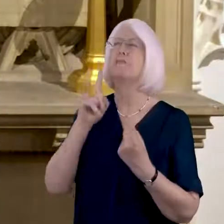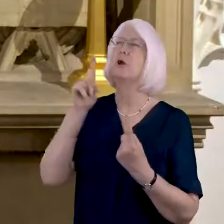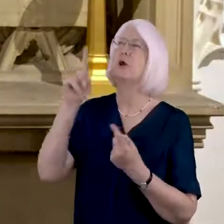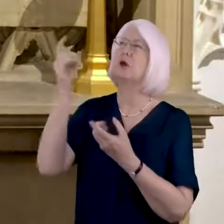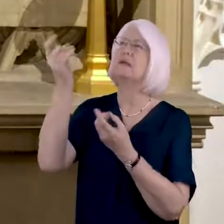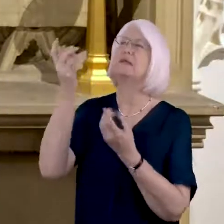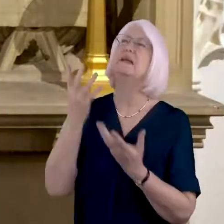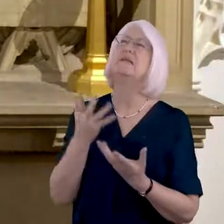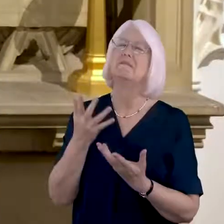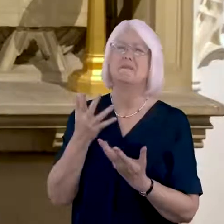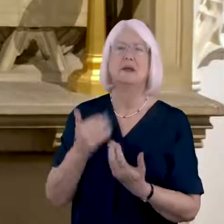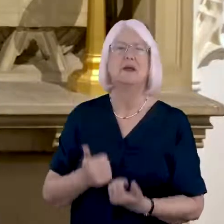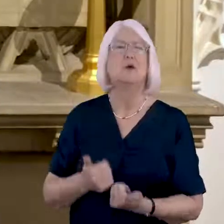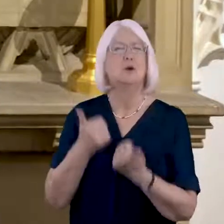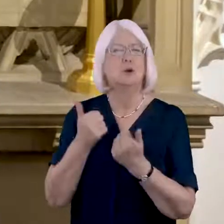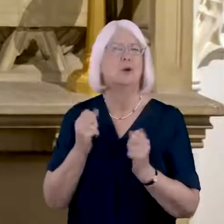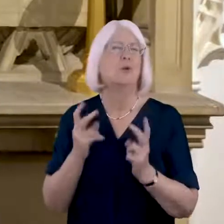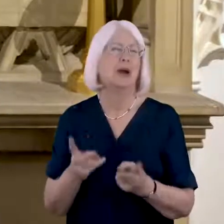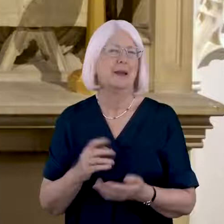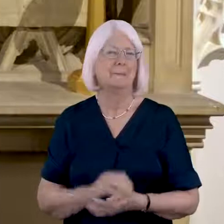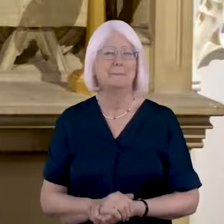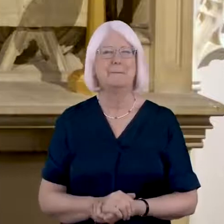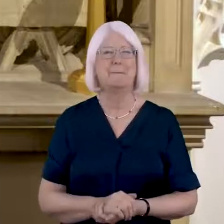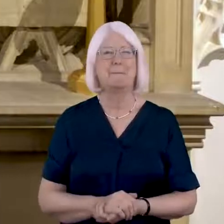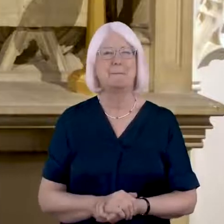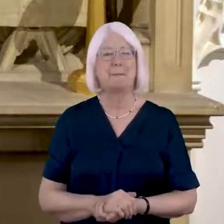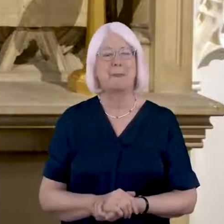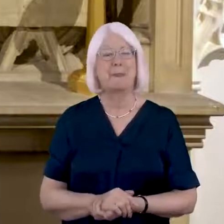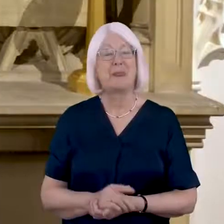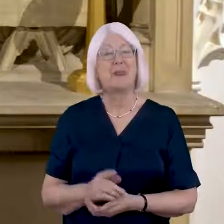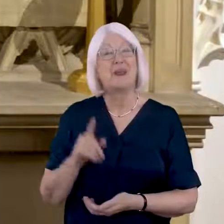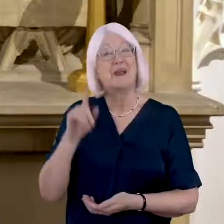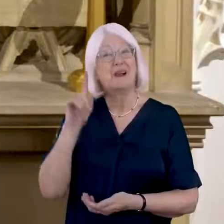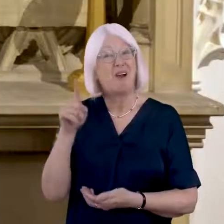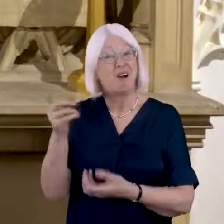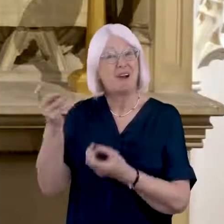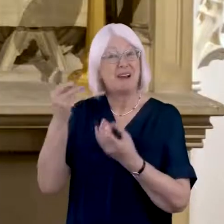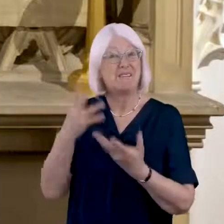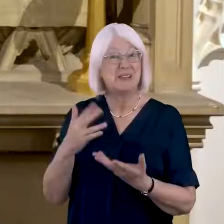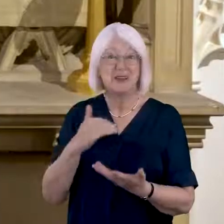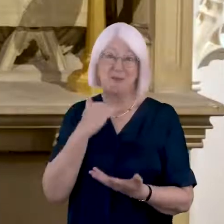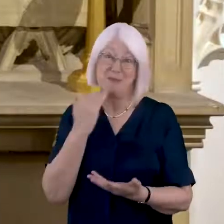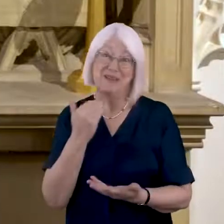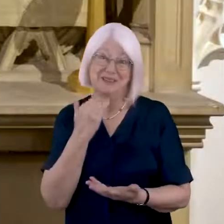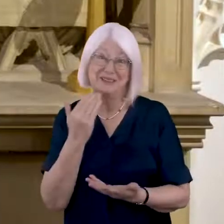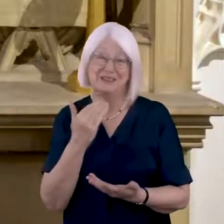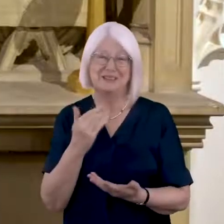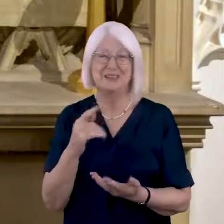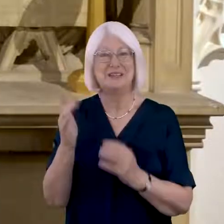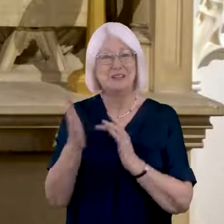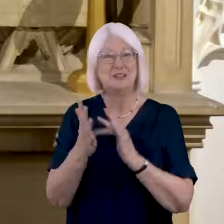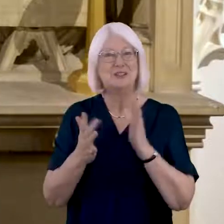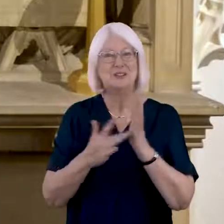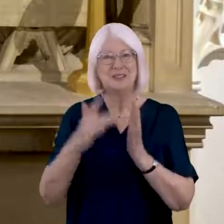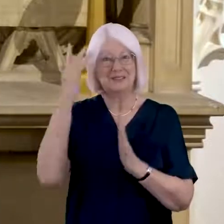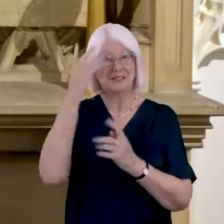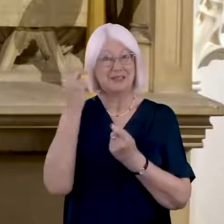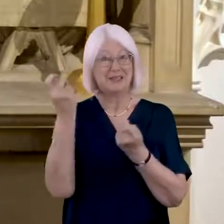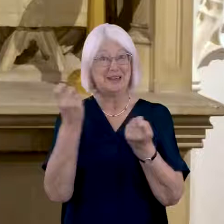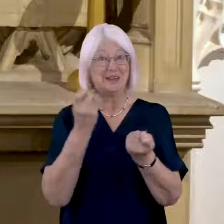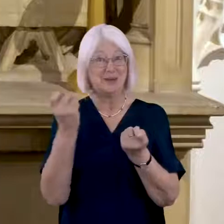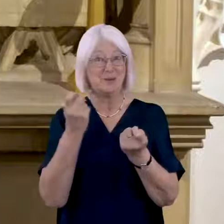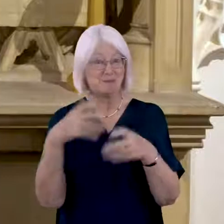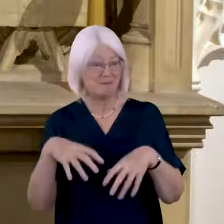It is for abundance that we have been made, and the kingdom Jesus started on earth is one marked by